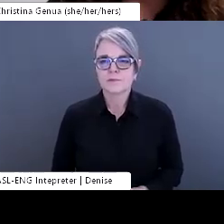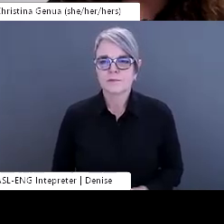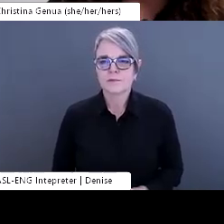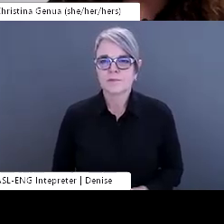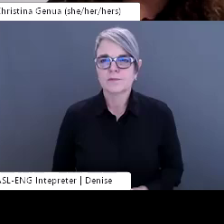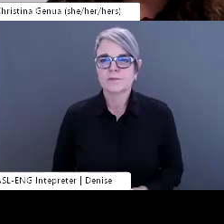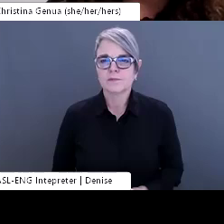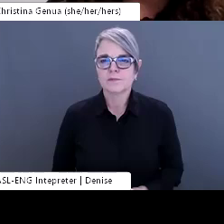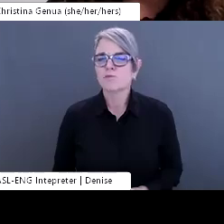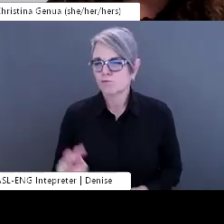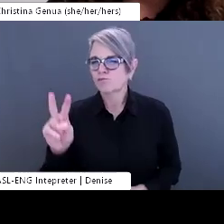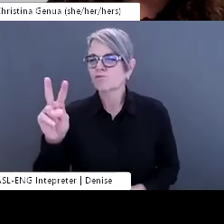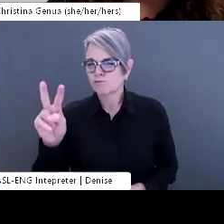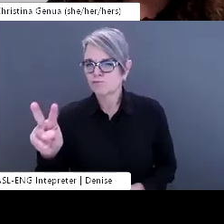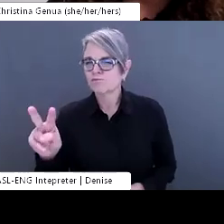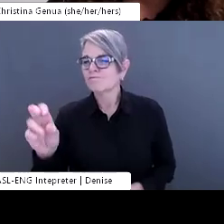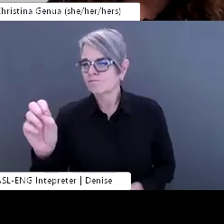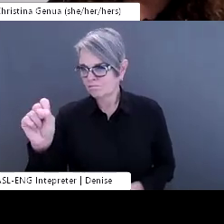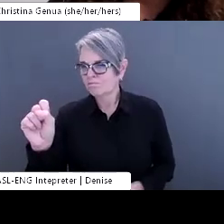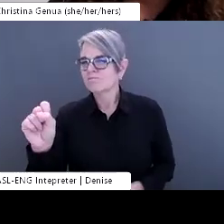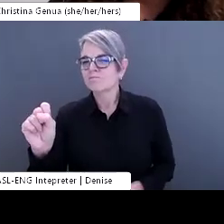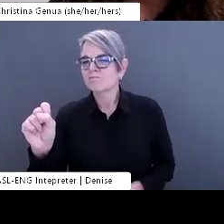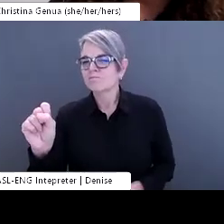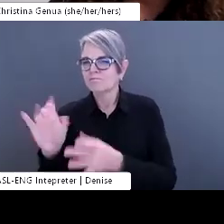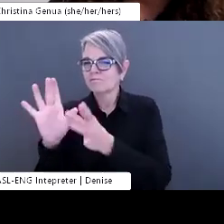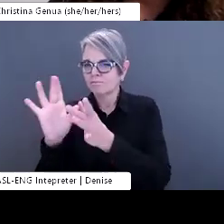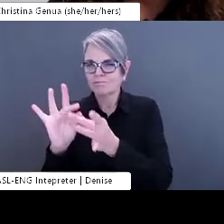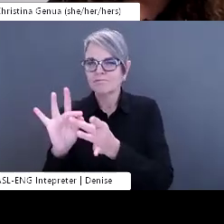Yeah, yeah,